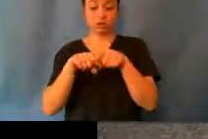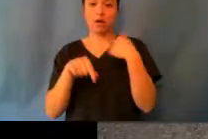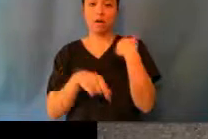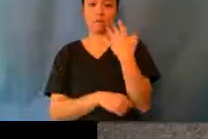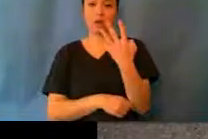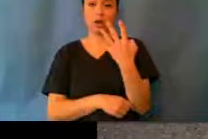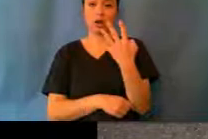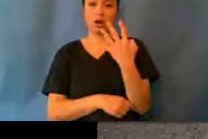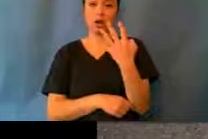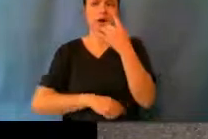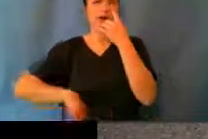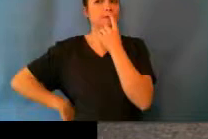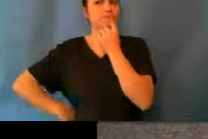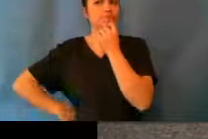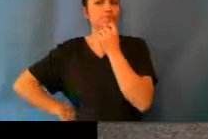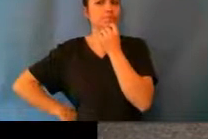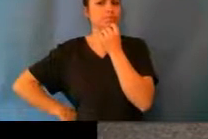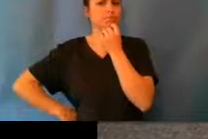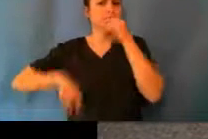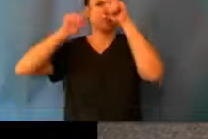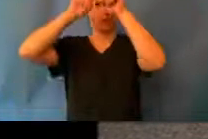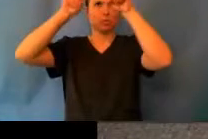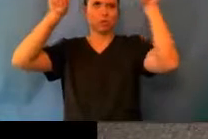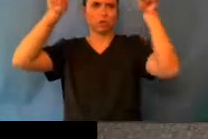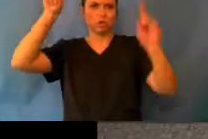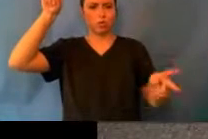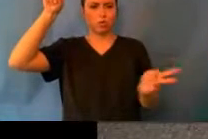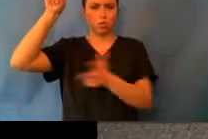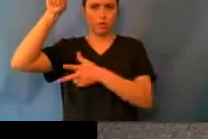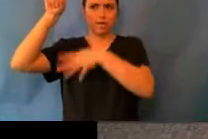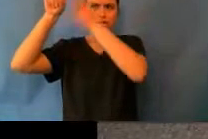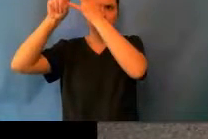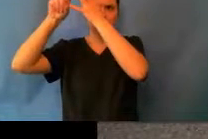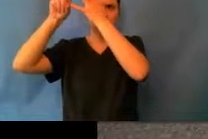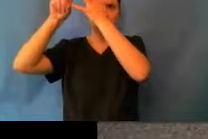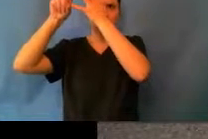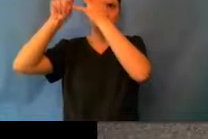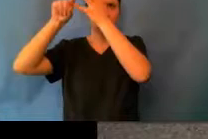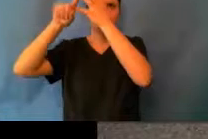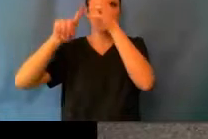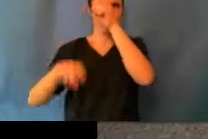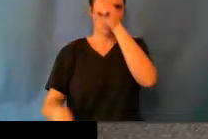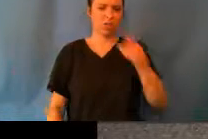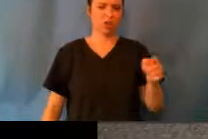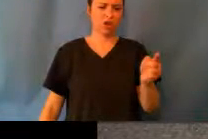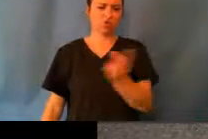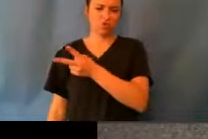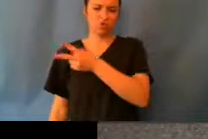4. So these 3 all have the same sides. So which one does not